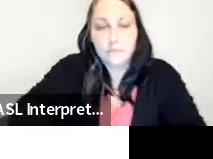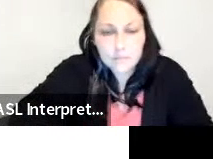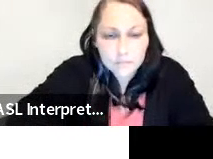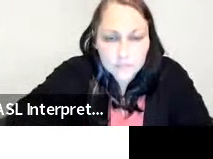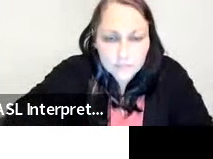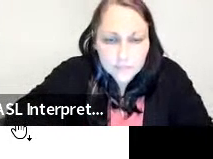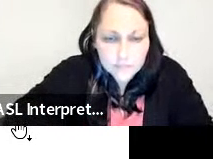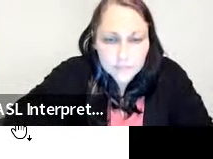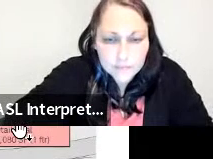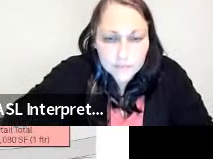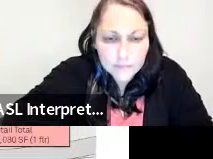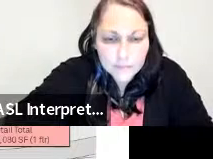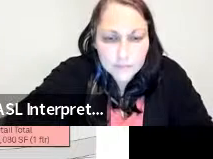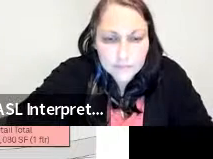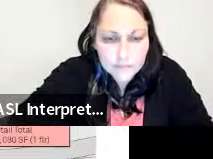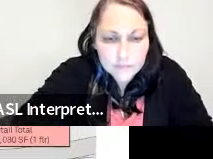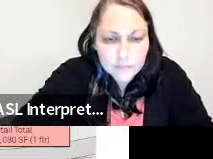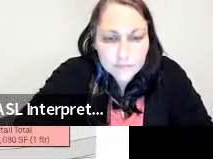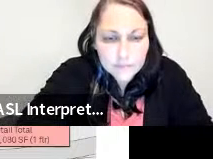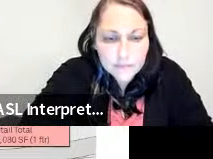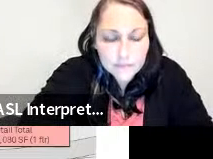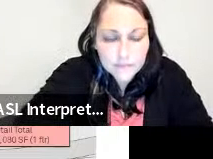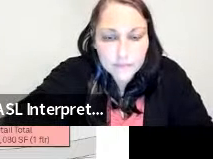So let's see.